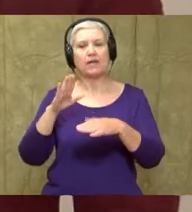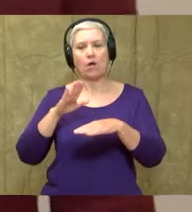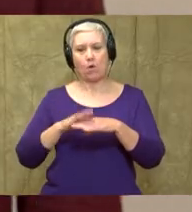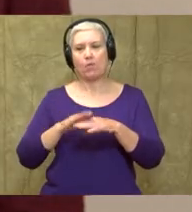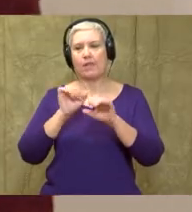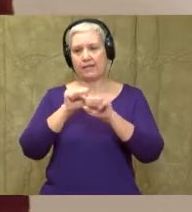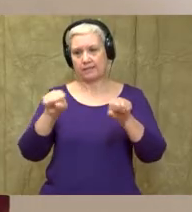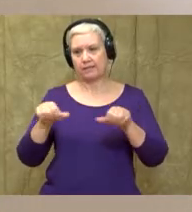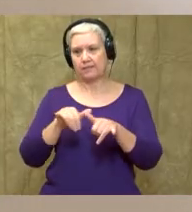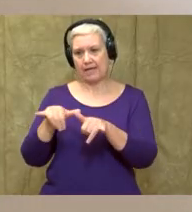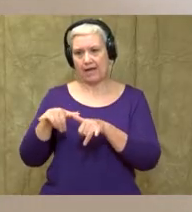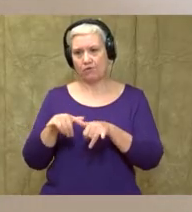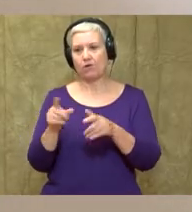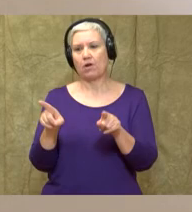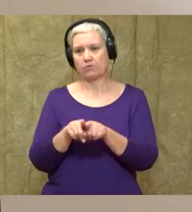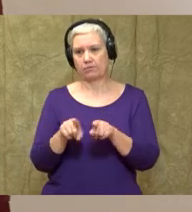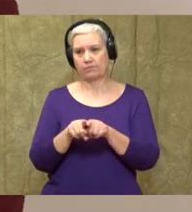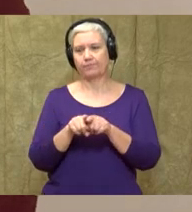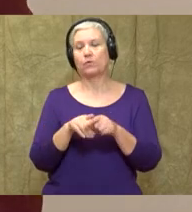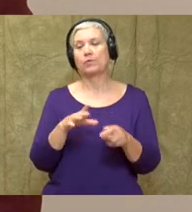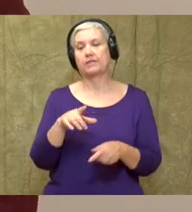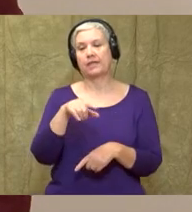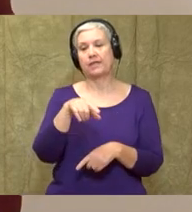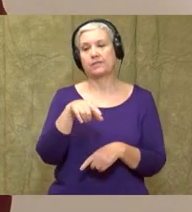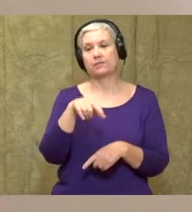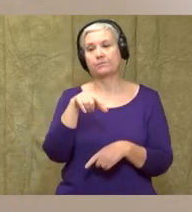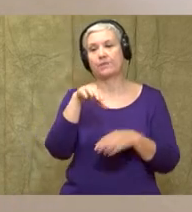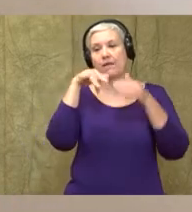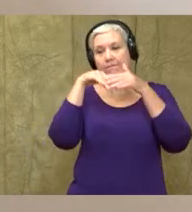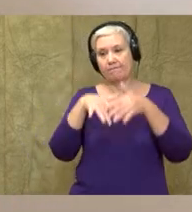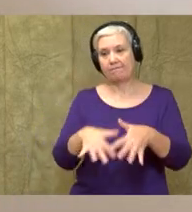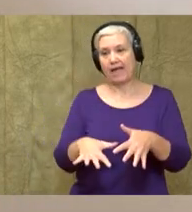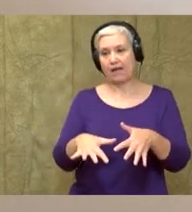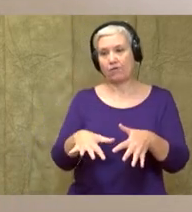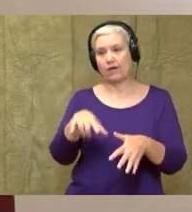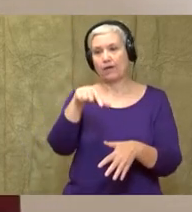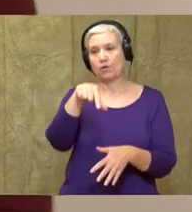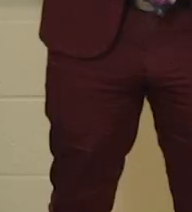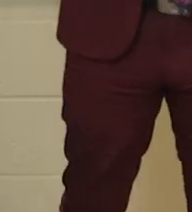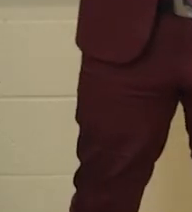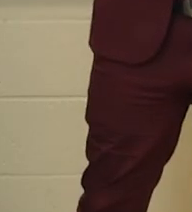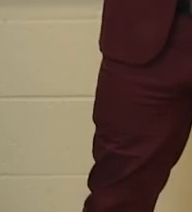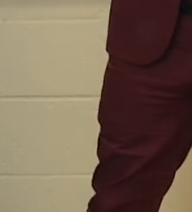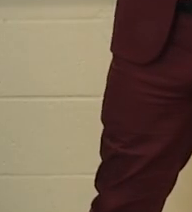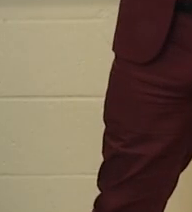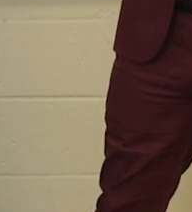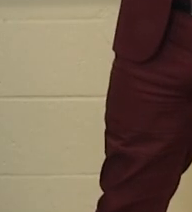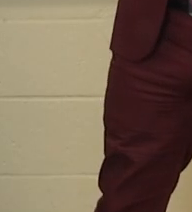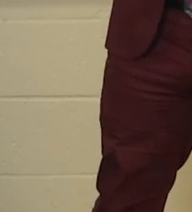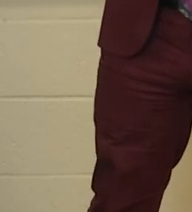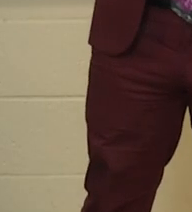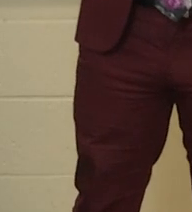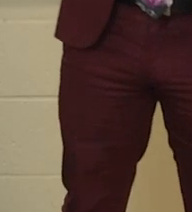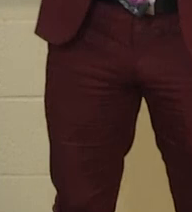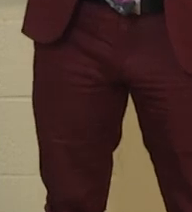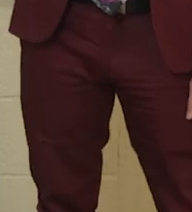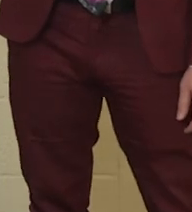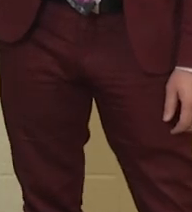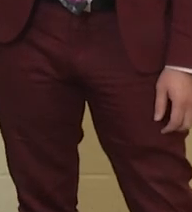time thinking about factoring quadratic trinomials, and we're gonna take a look at the rest of this standard today. So my